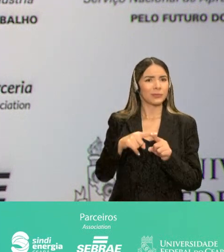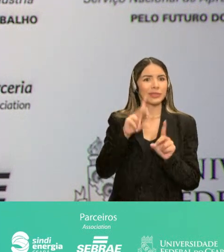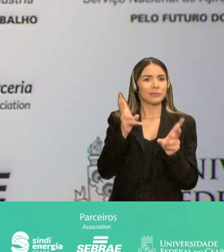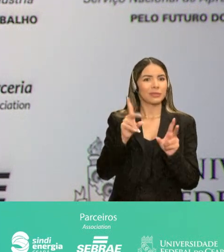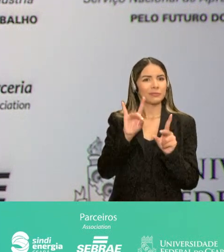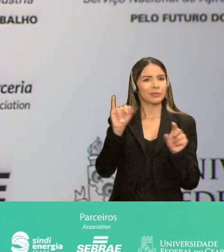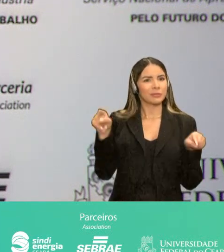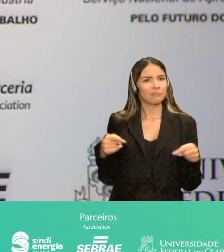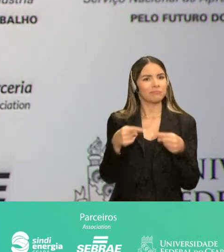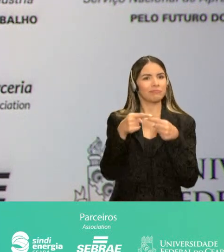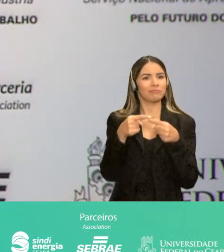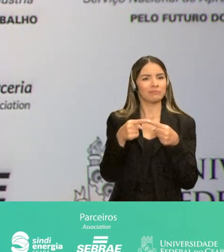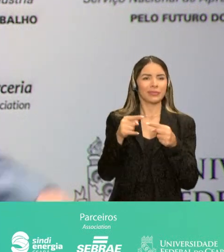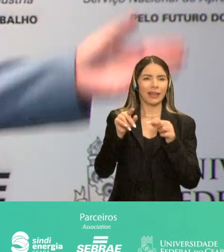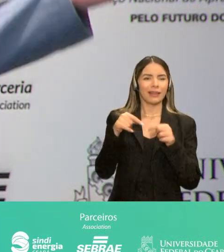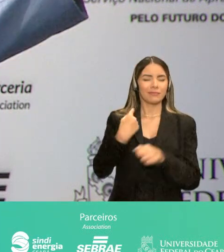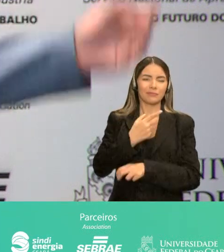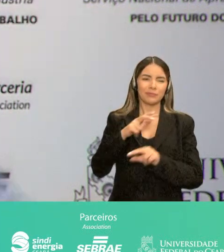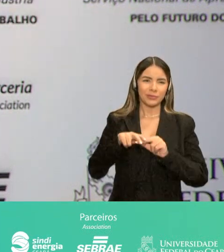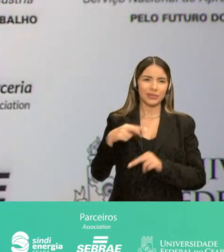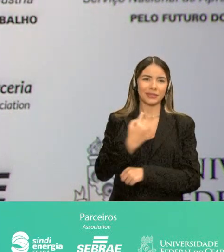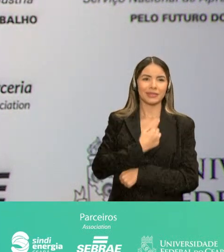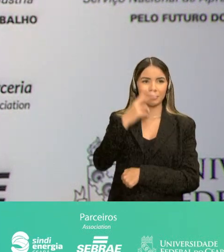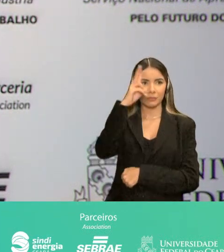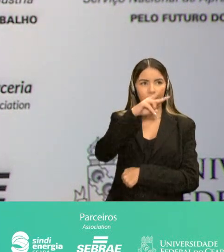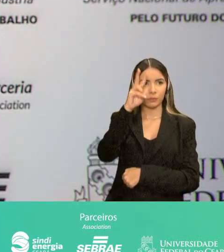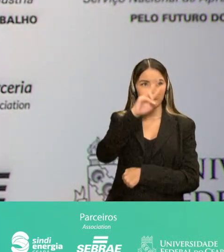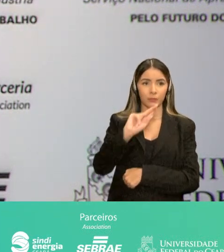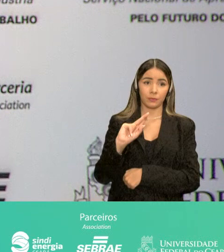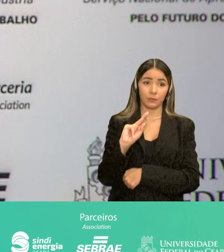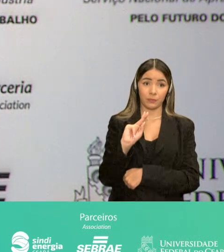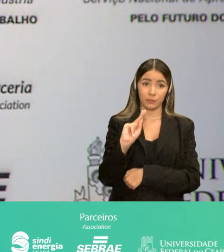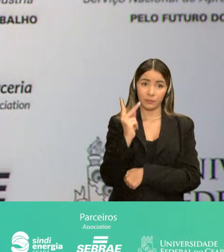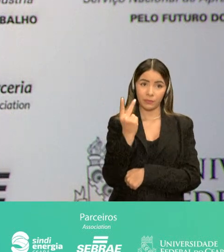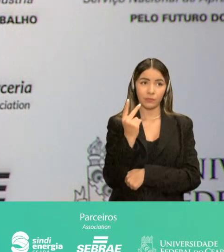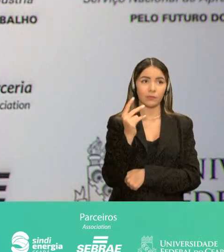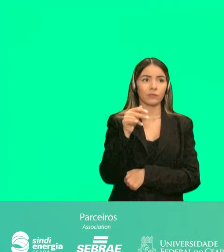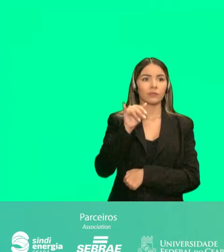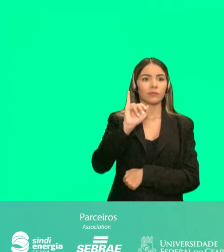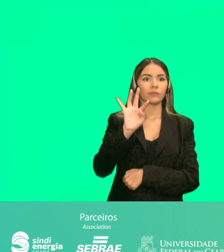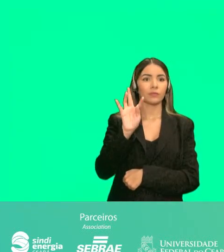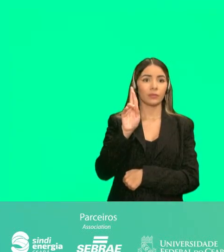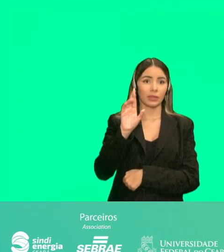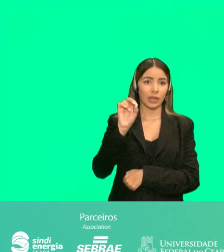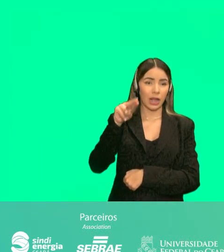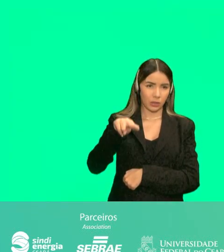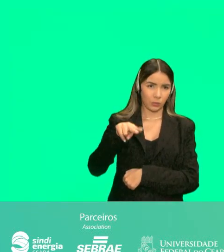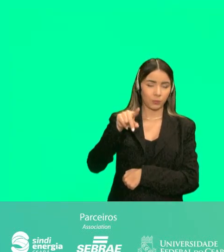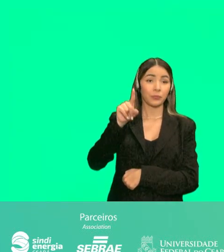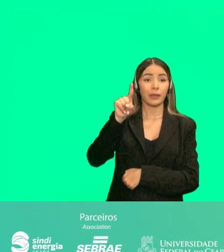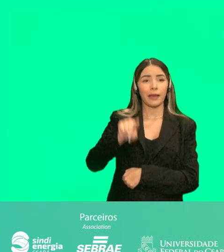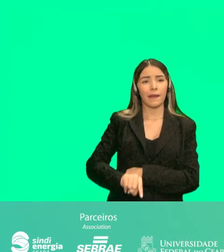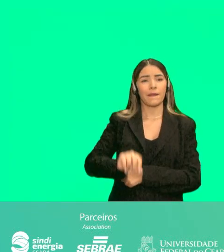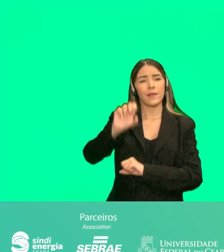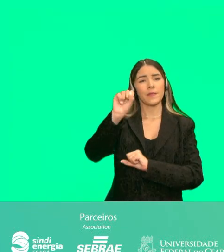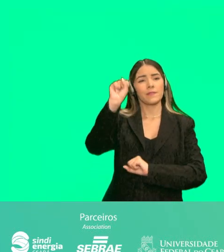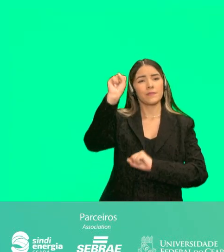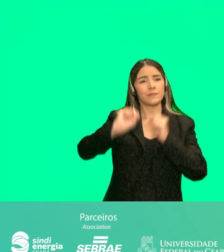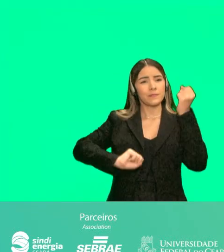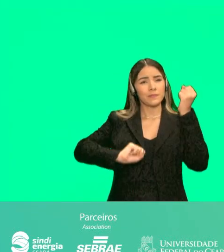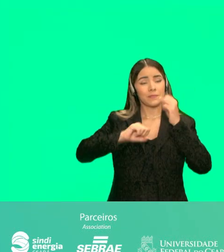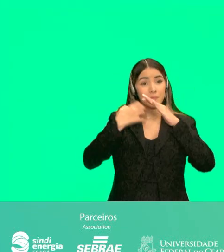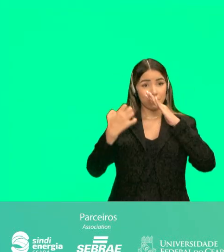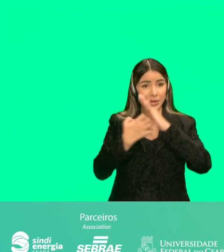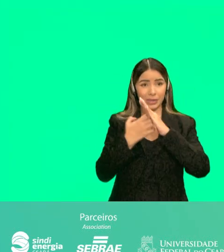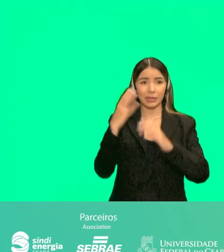a precisam ser relembradas de vez coincidence em quando. framework that Bom, is a very Hydron important to me. é uma So empresa brasileira, Hydron is a desenvolvedora da cutting-edge company tecnologia in inteira